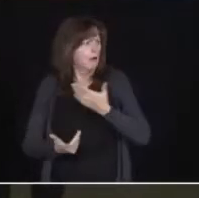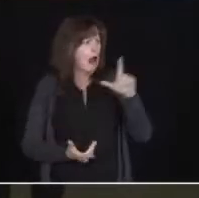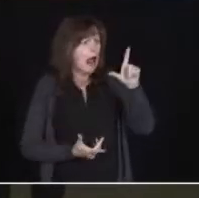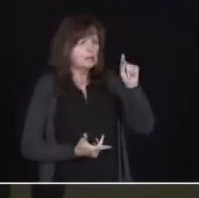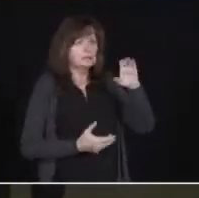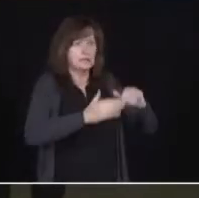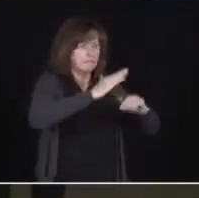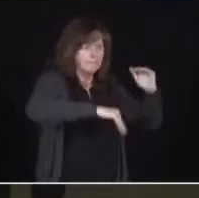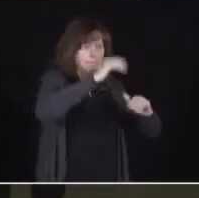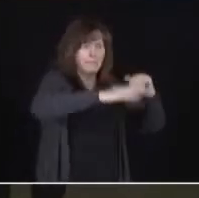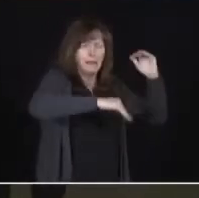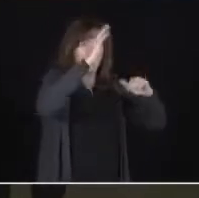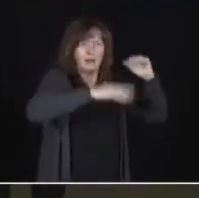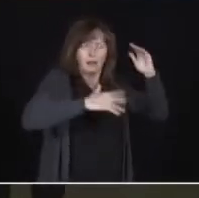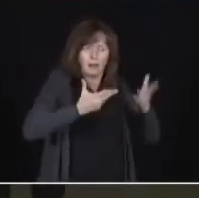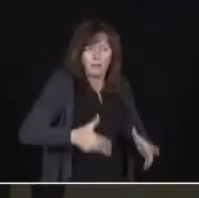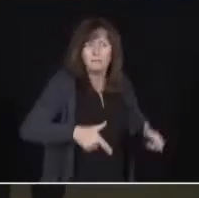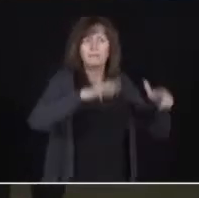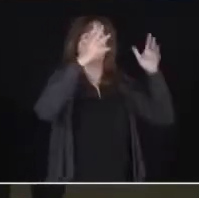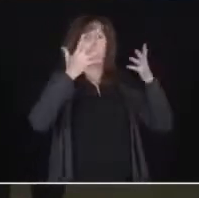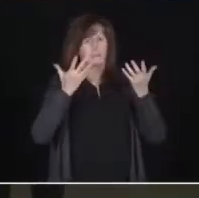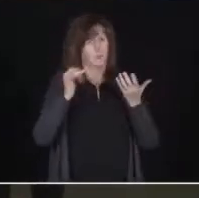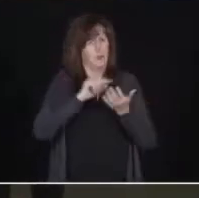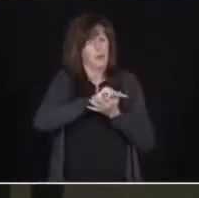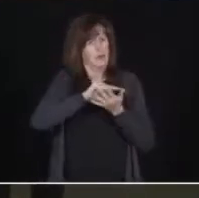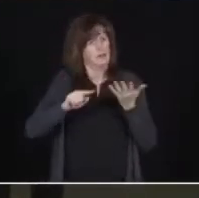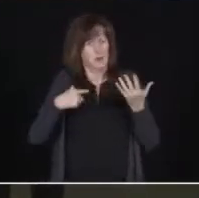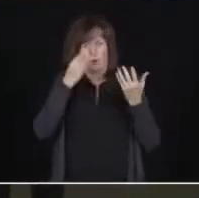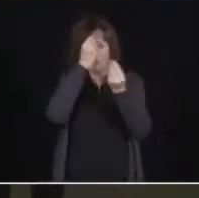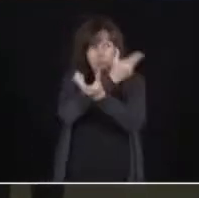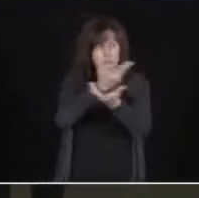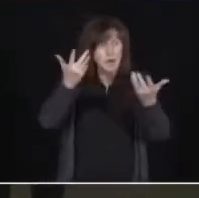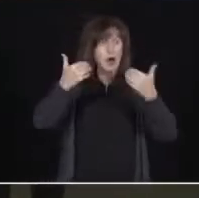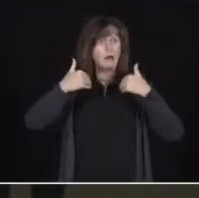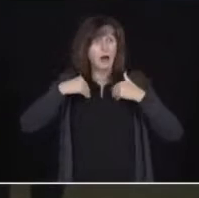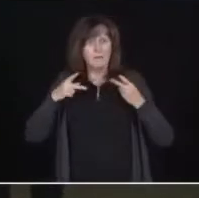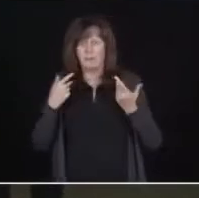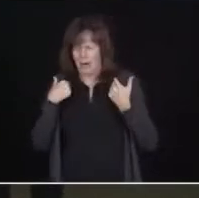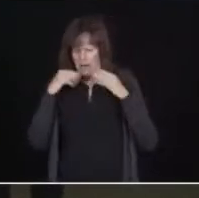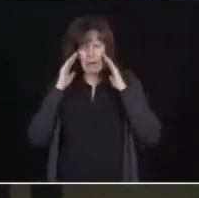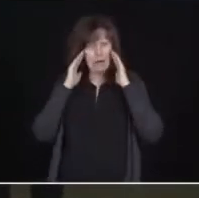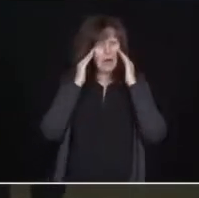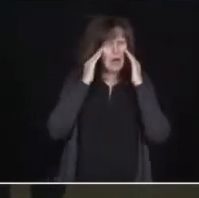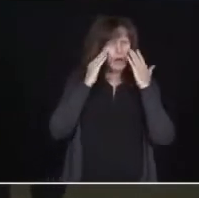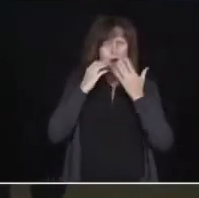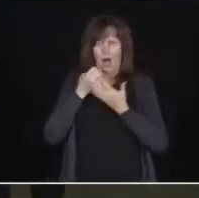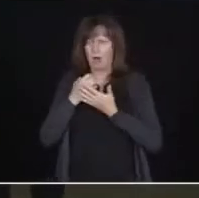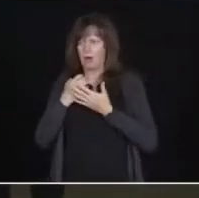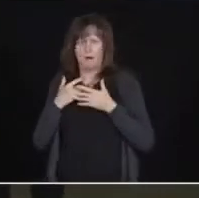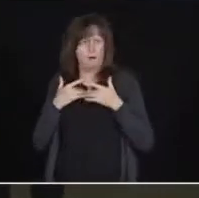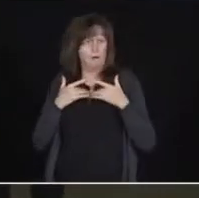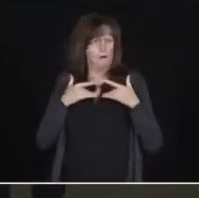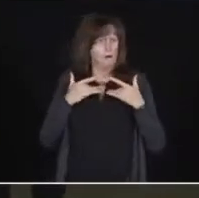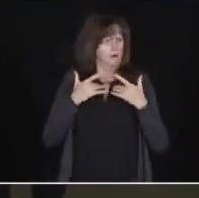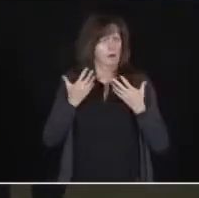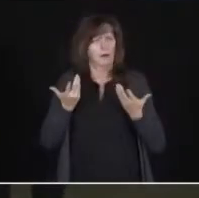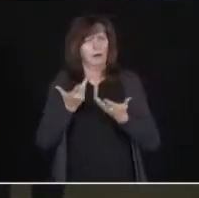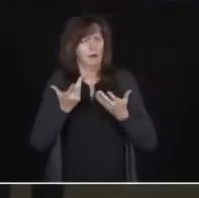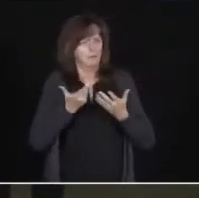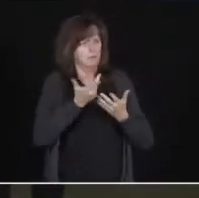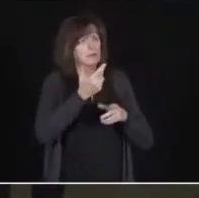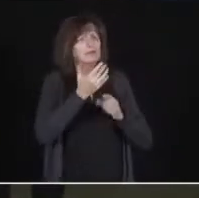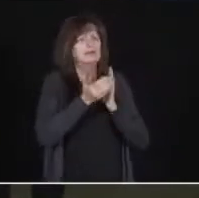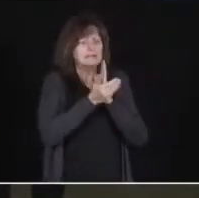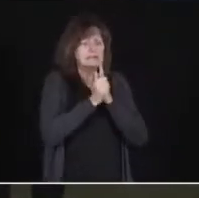the young people listening out there, I know you're worried about the economy, the skilled trades. They offer a well-paying career